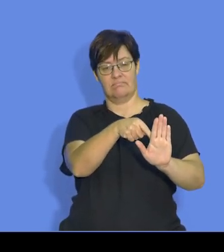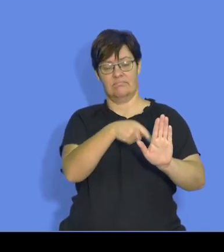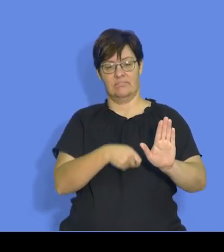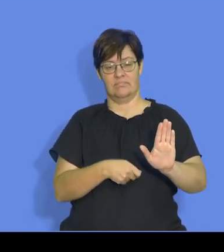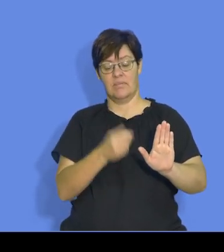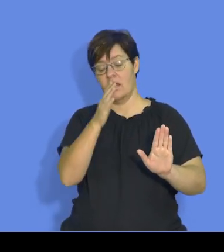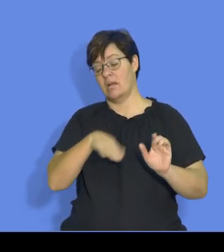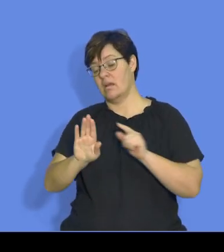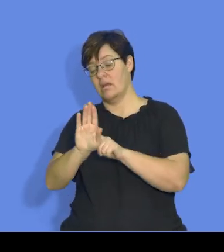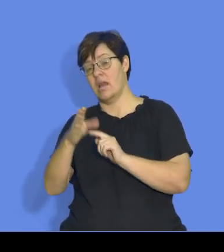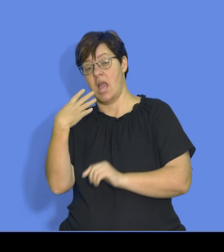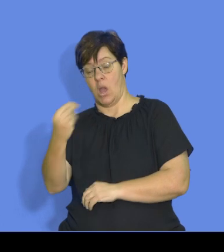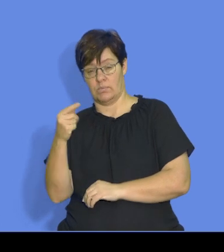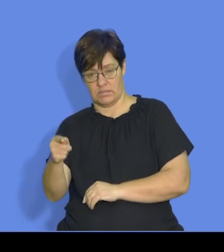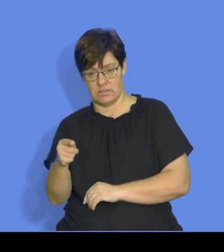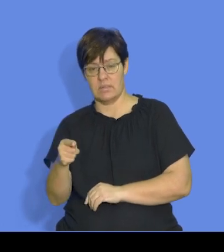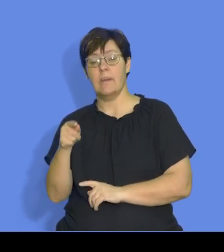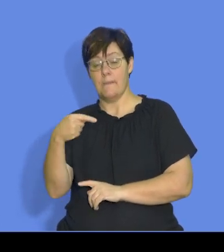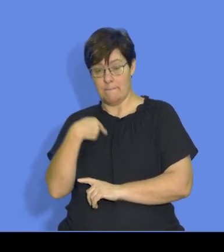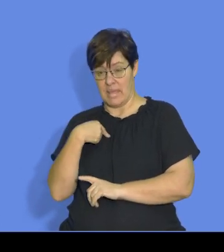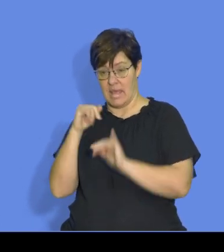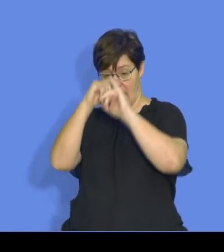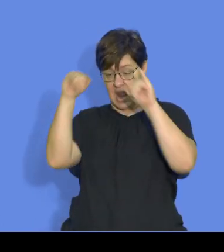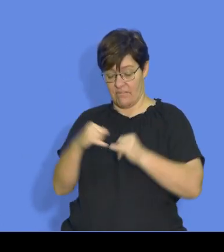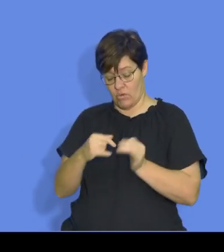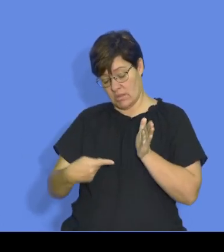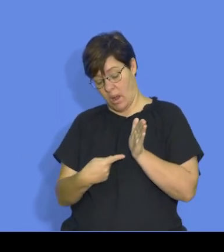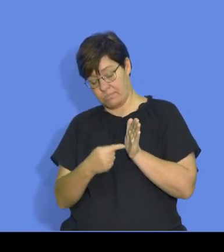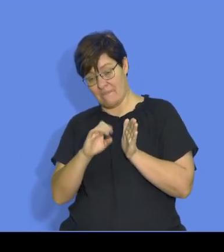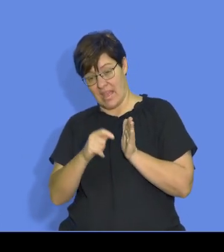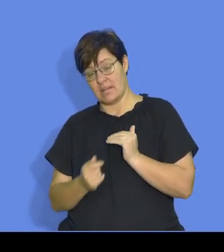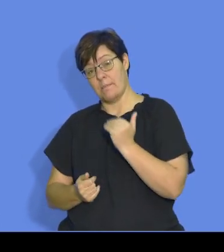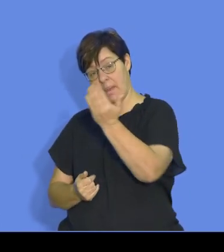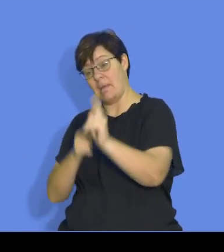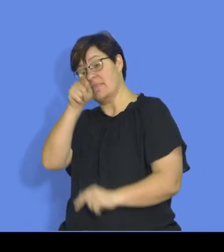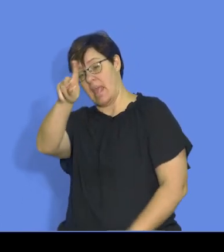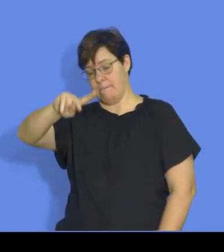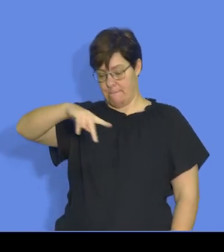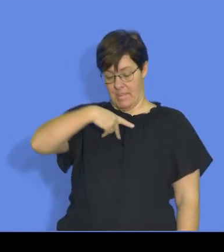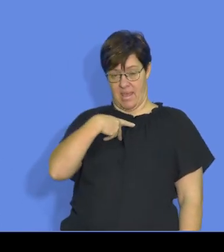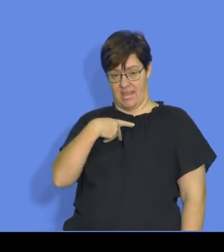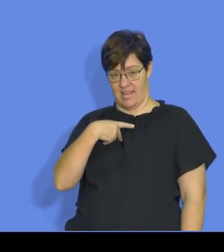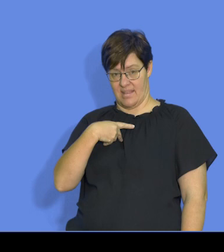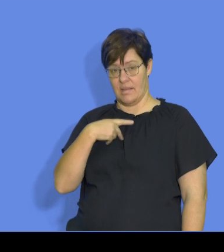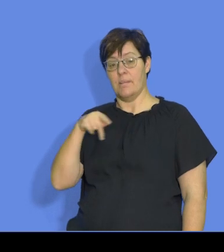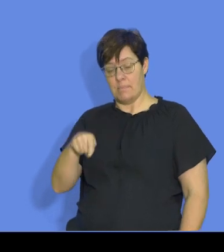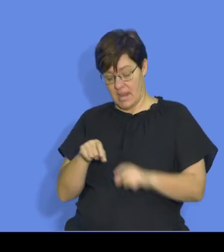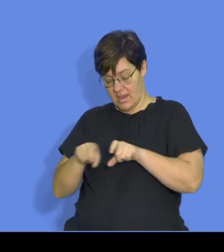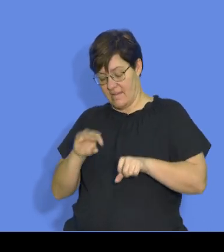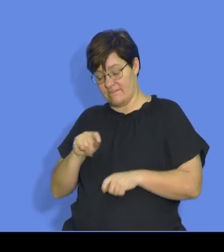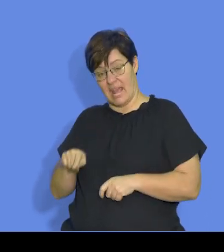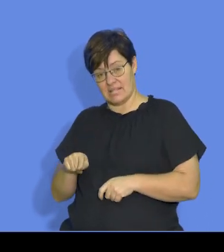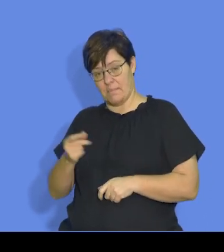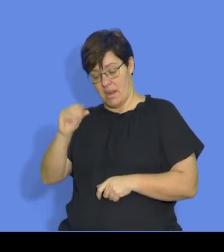Output VAT. VAT is recorded against most sales. Any VAT that a business receives on